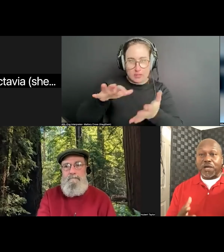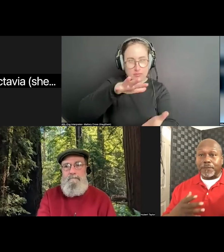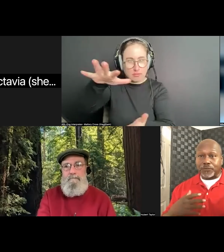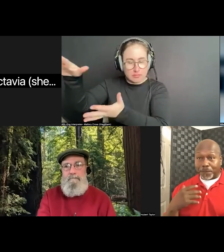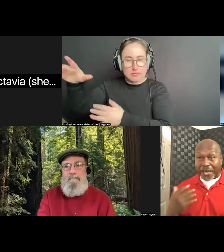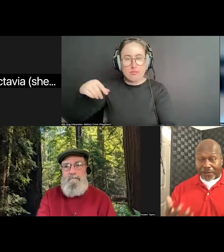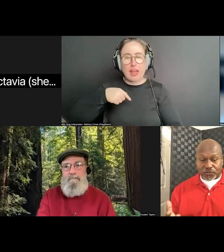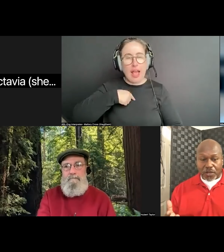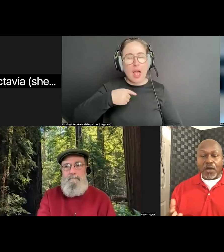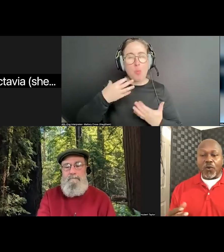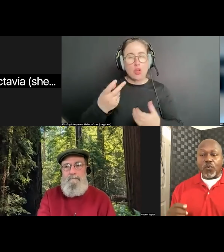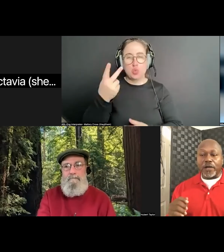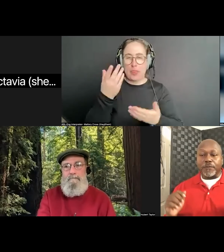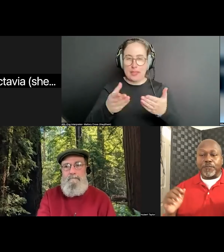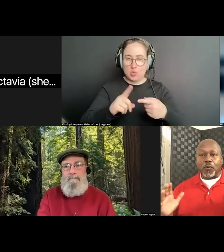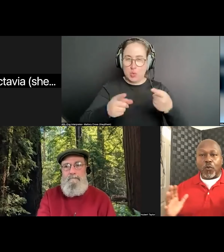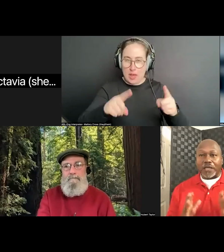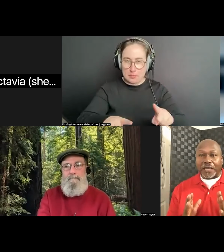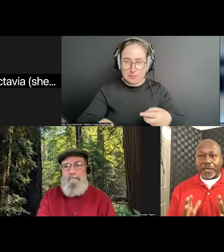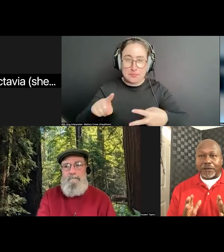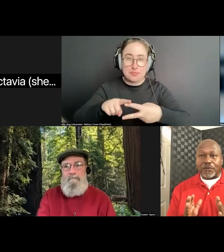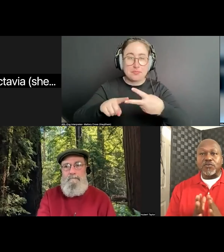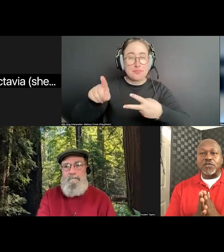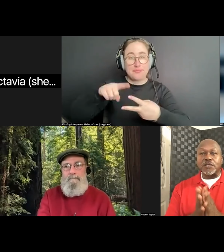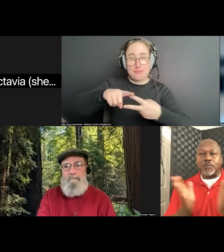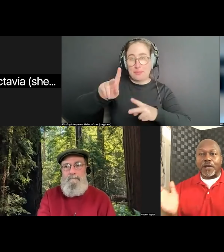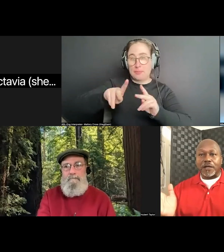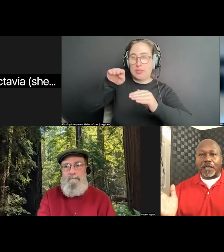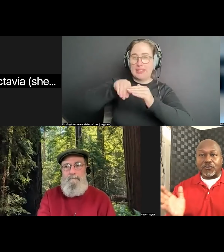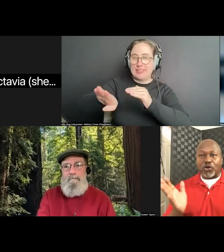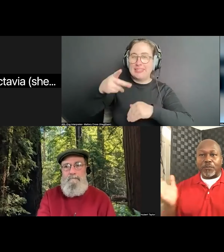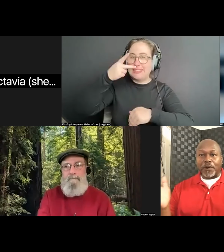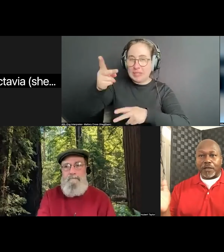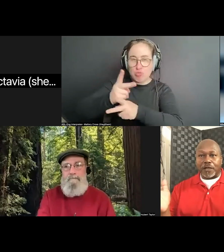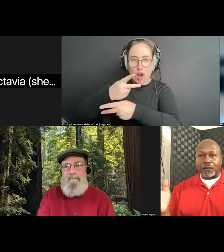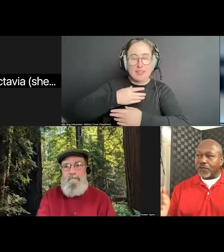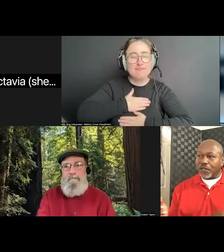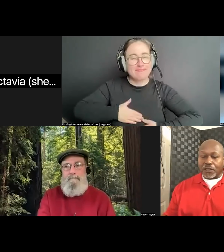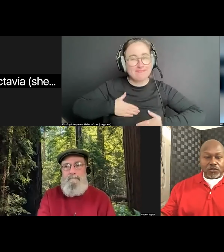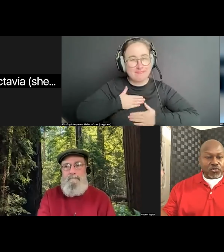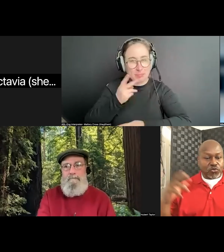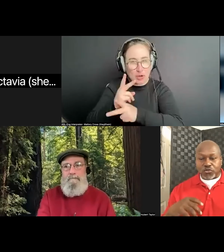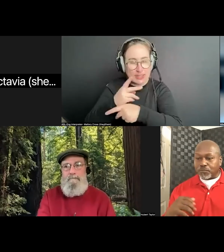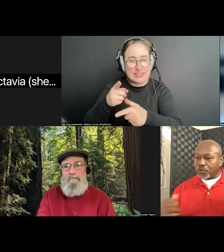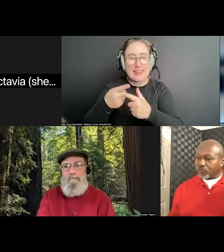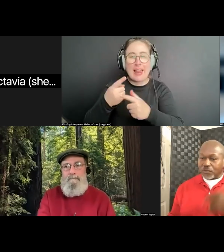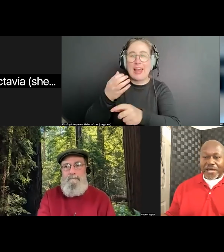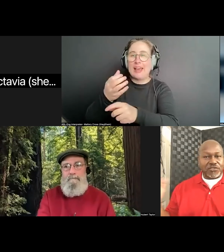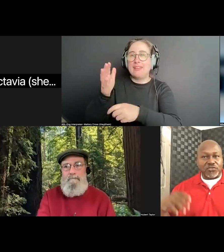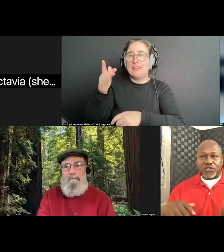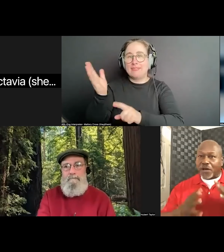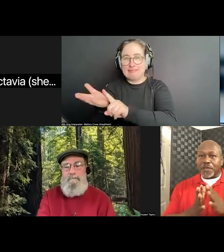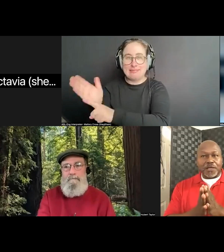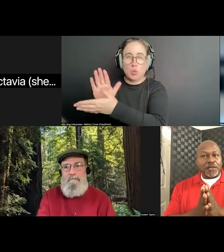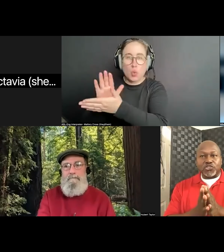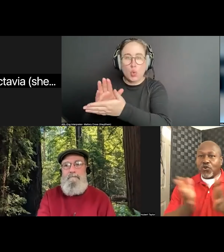things to come to pass. One, people walk in, see the product, enjoy the product, get the schools to book